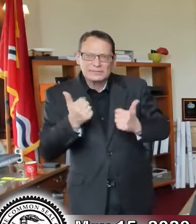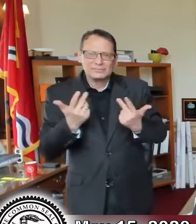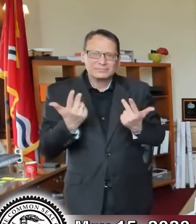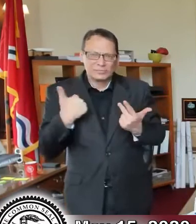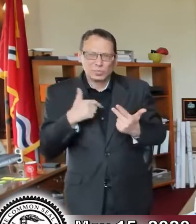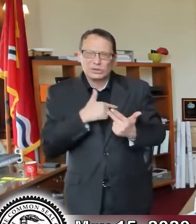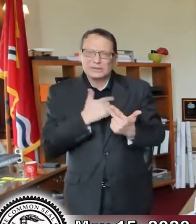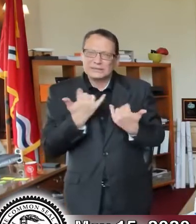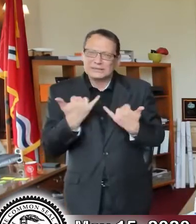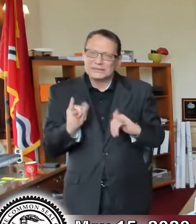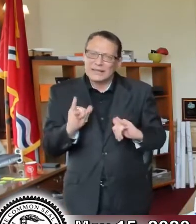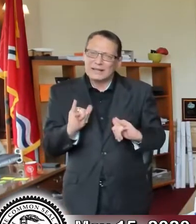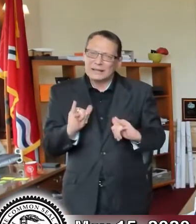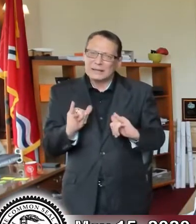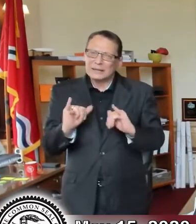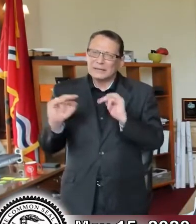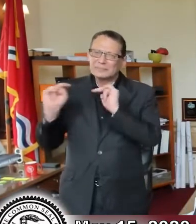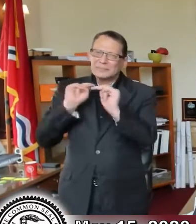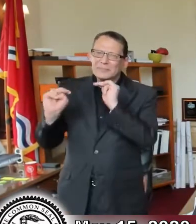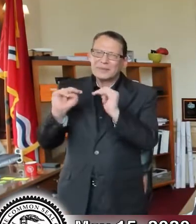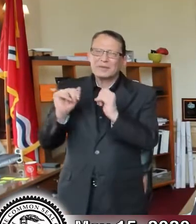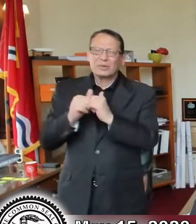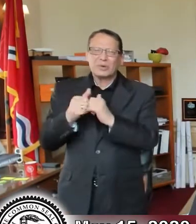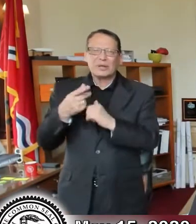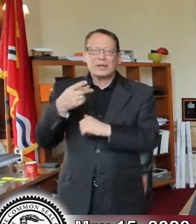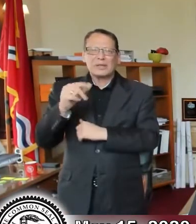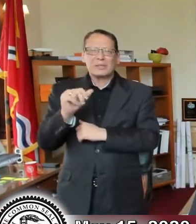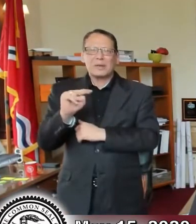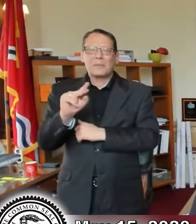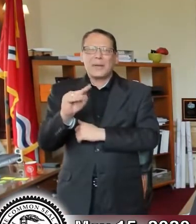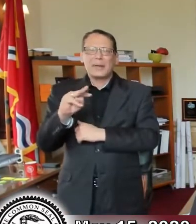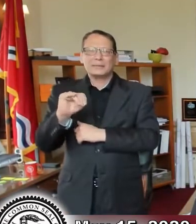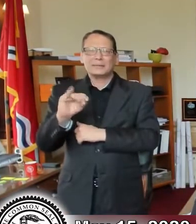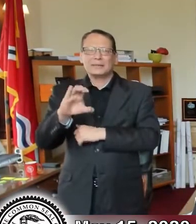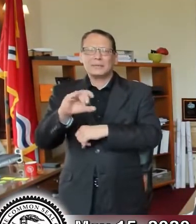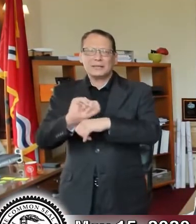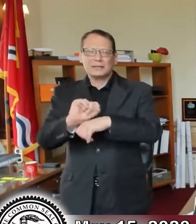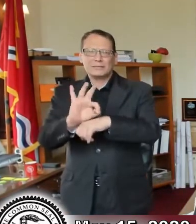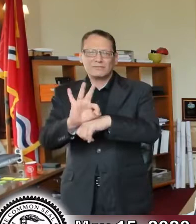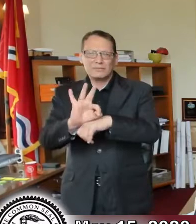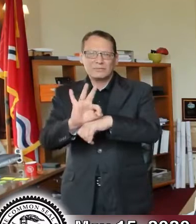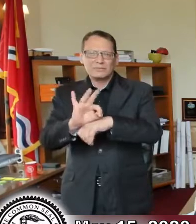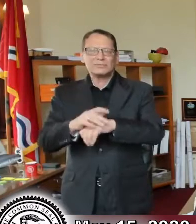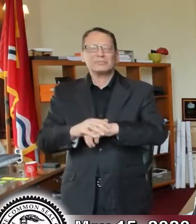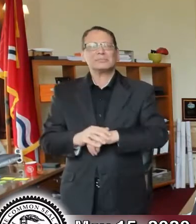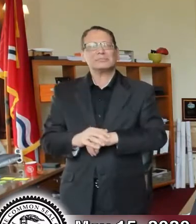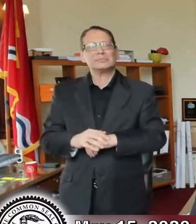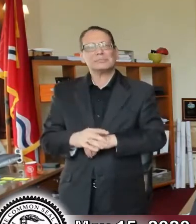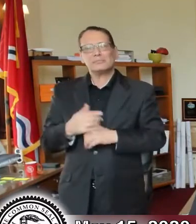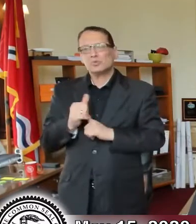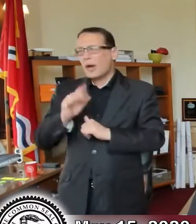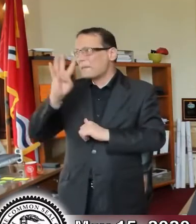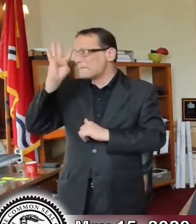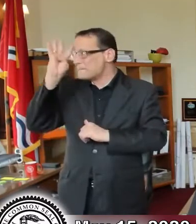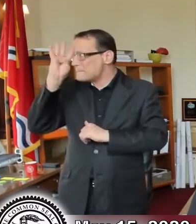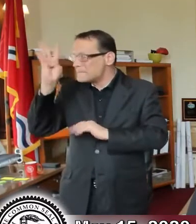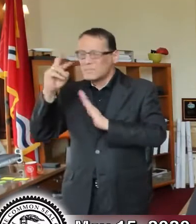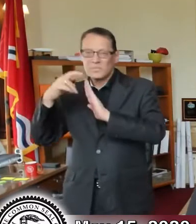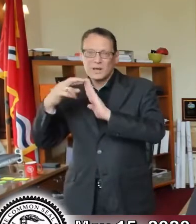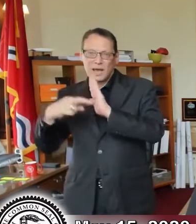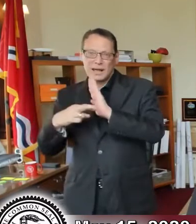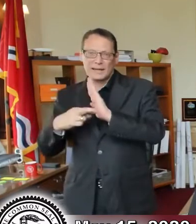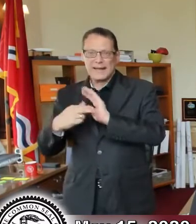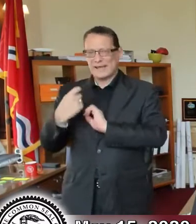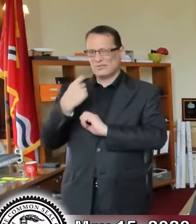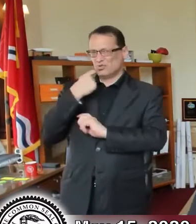we're still working with the pandemic task force on and trying to come up with some guidelines on that. You know, we just